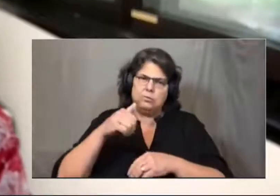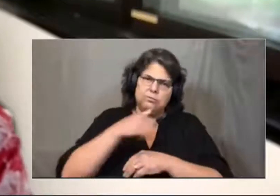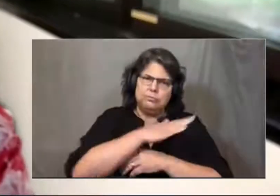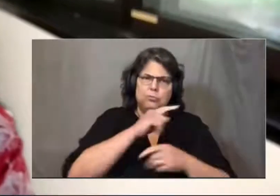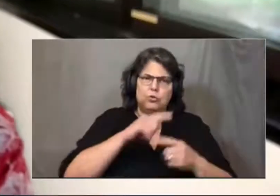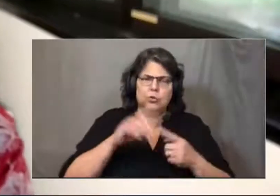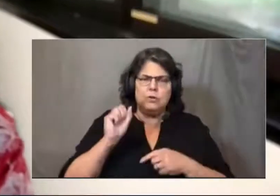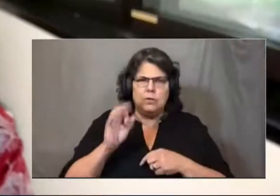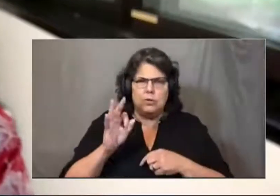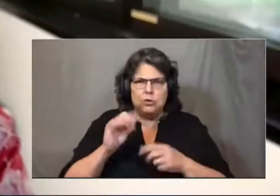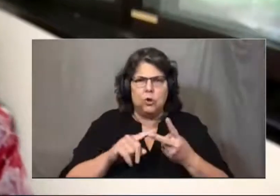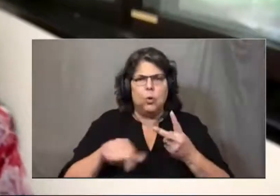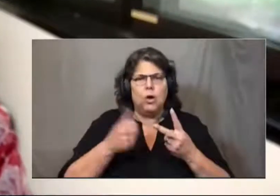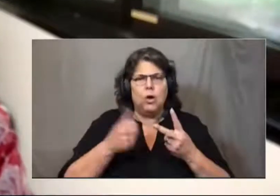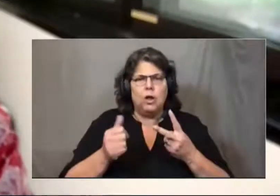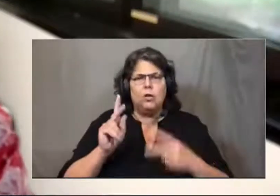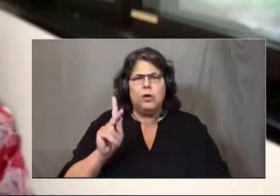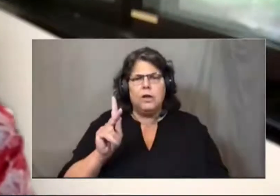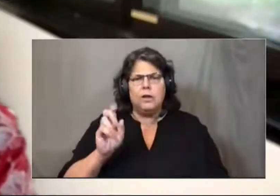Kentfield.